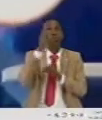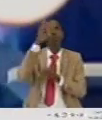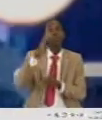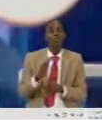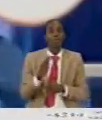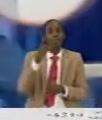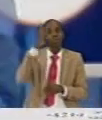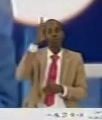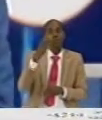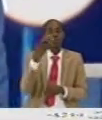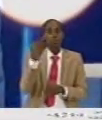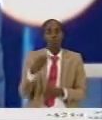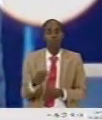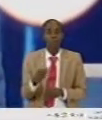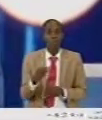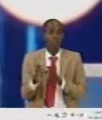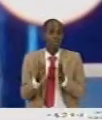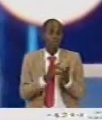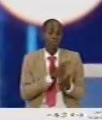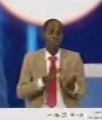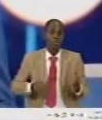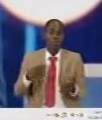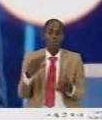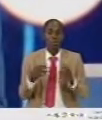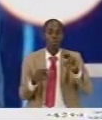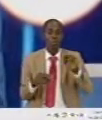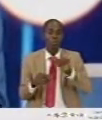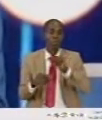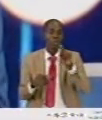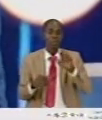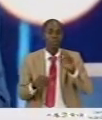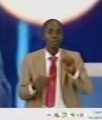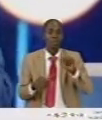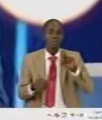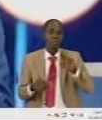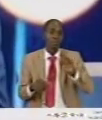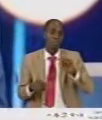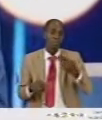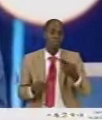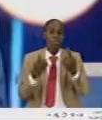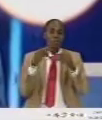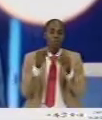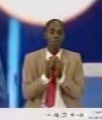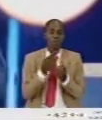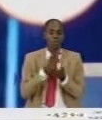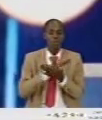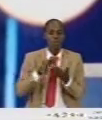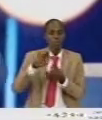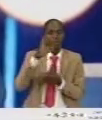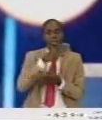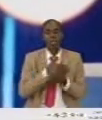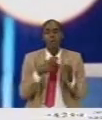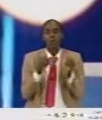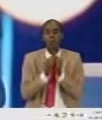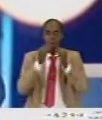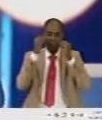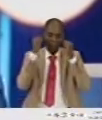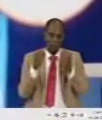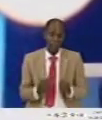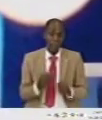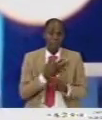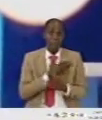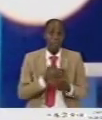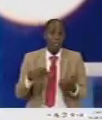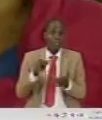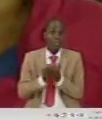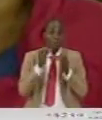Nazareth, with the Holy Ghost and with power. That power was for